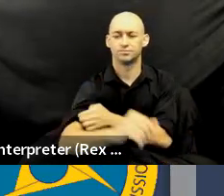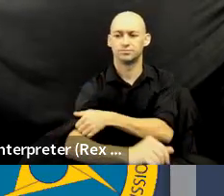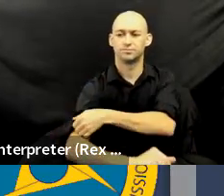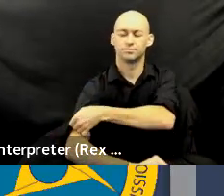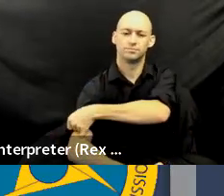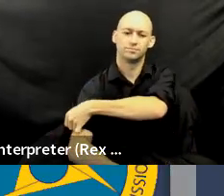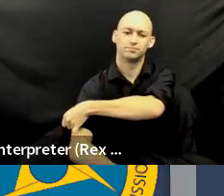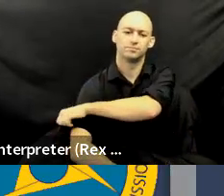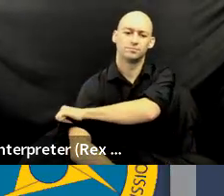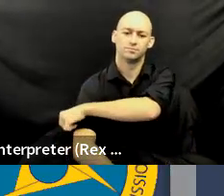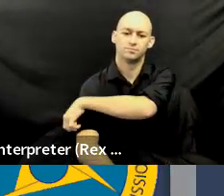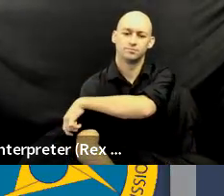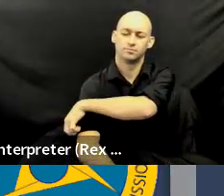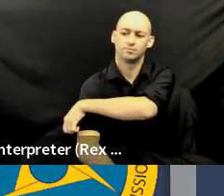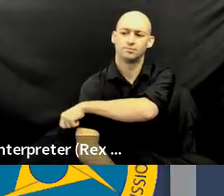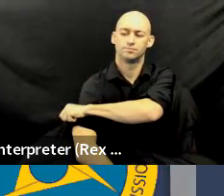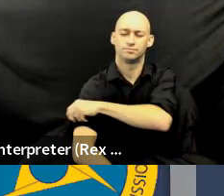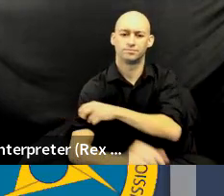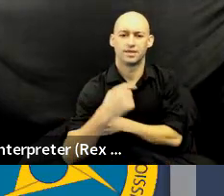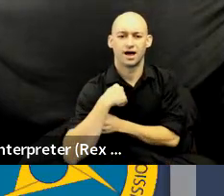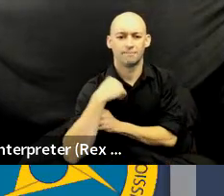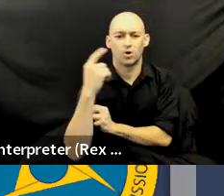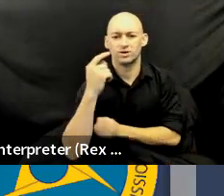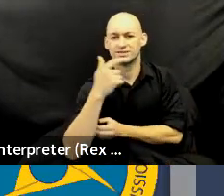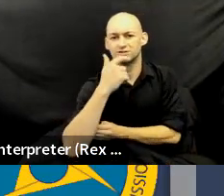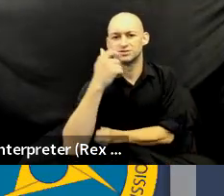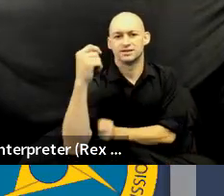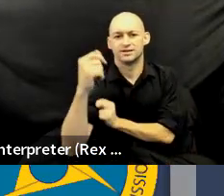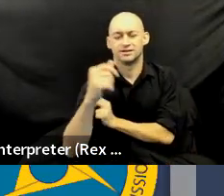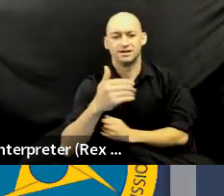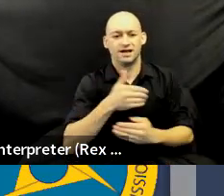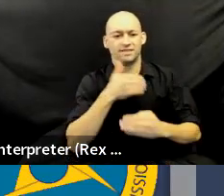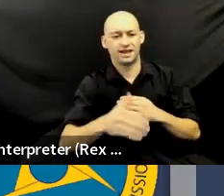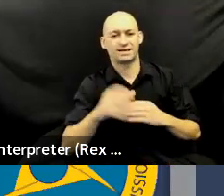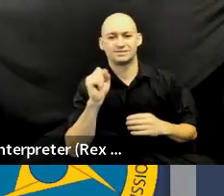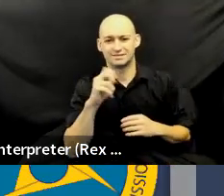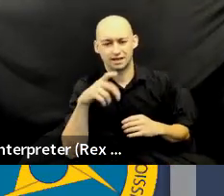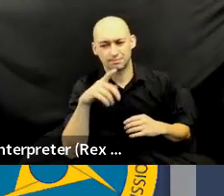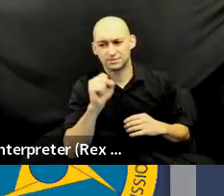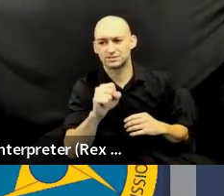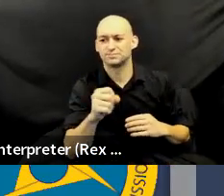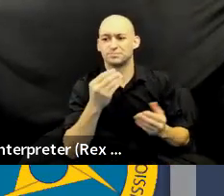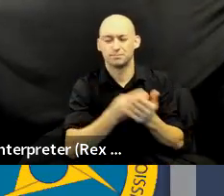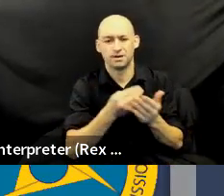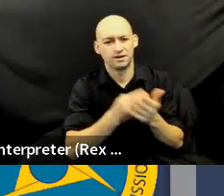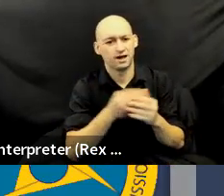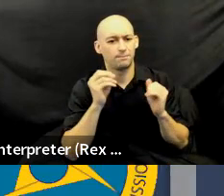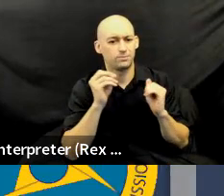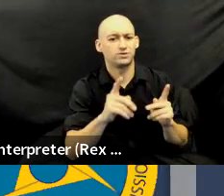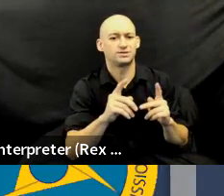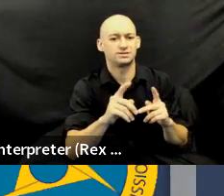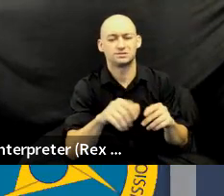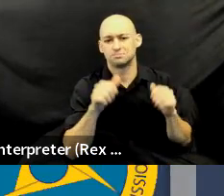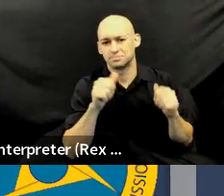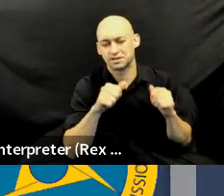I'm always interested in next steps, and thank you for including the revenue opportunities as a